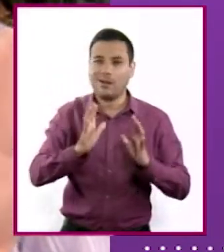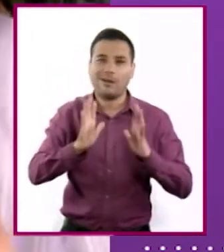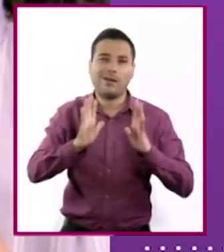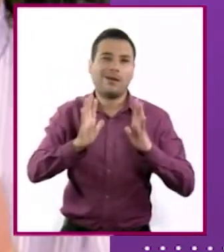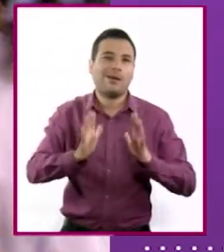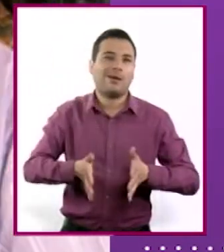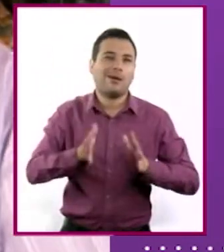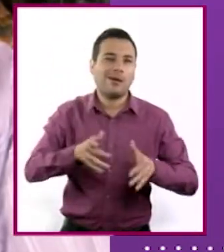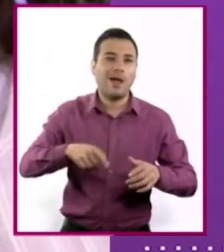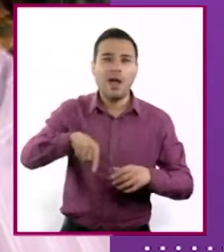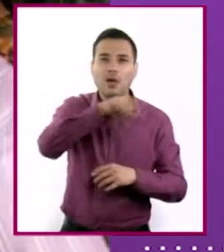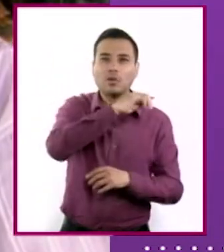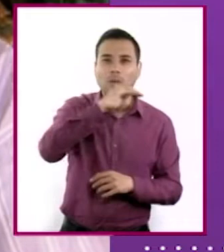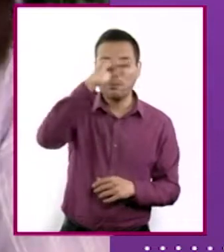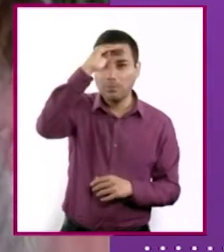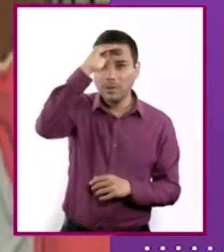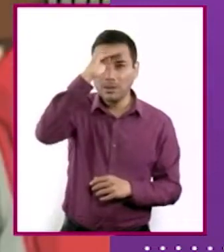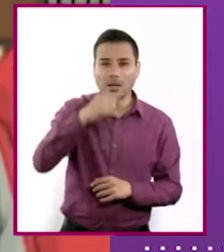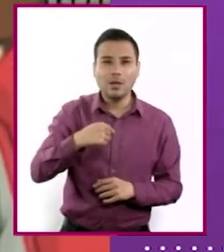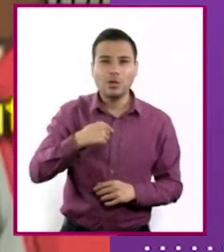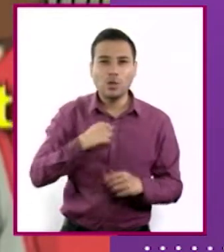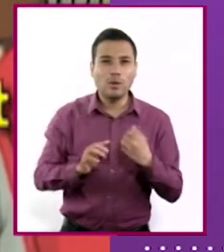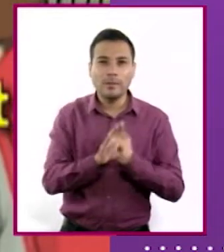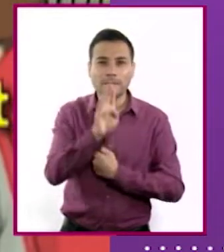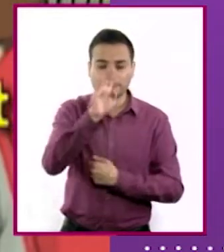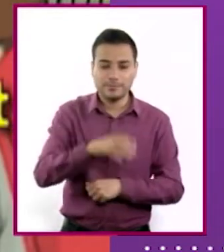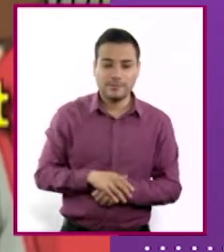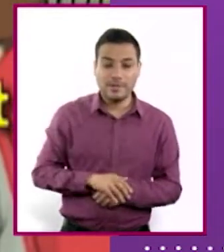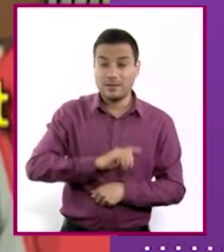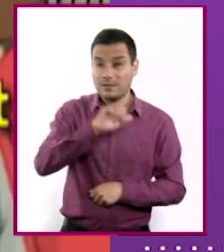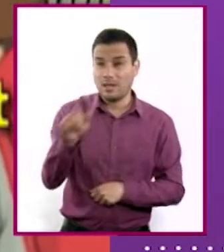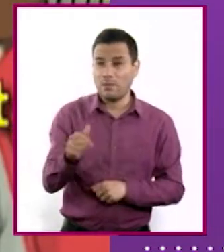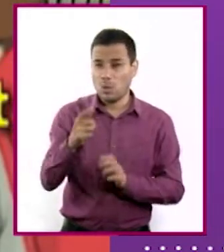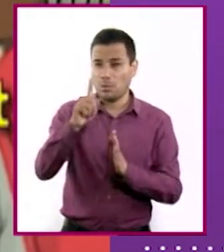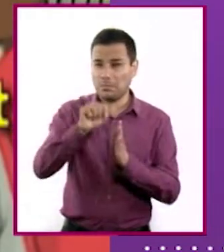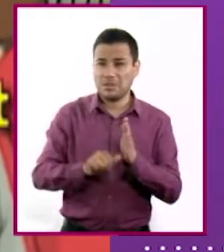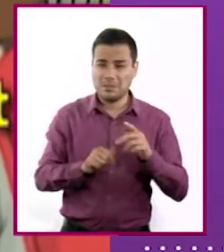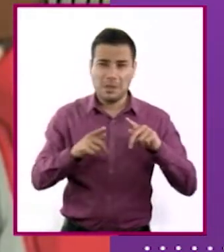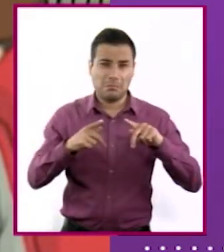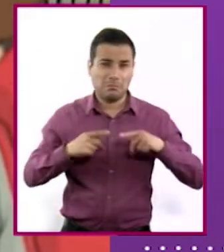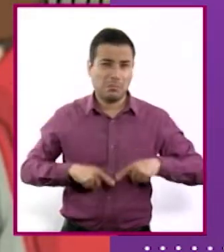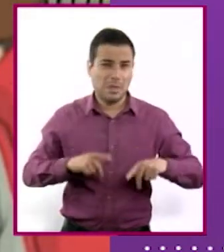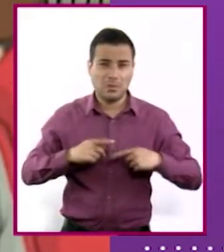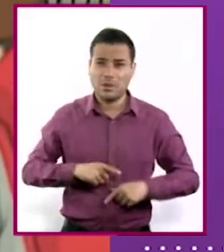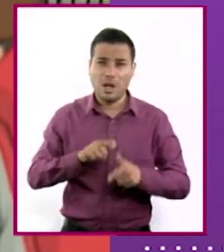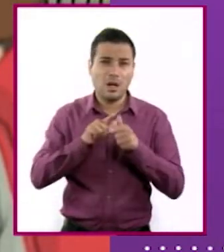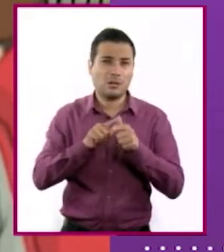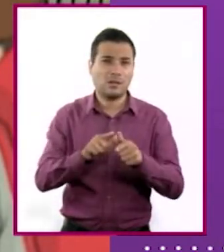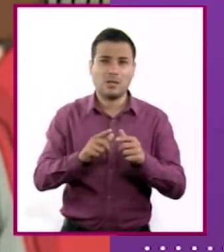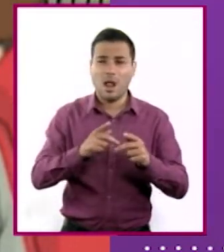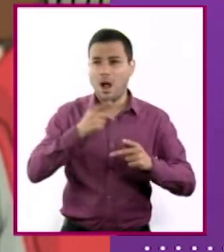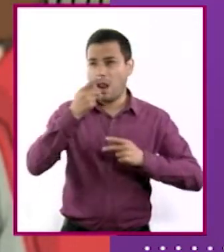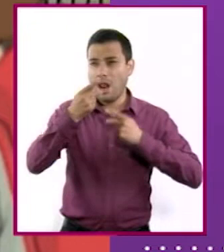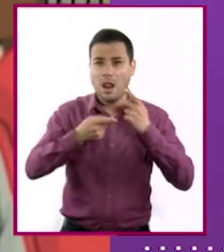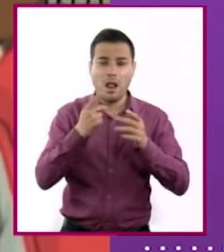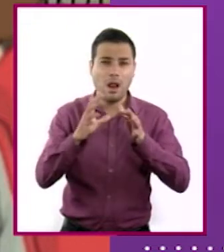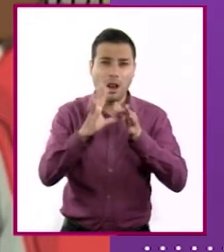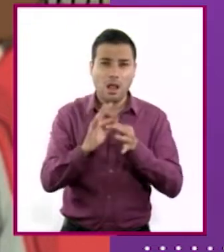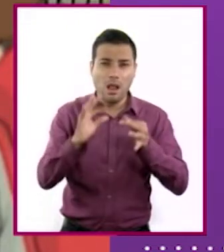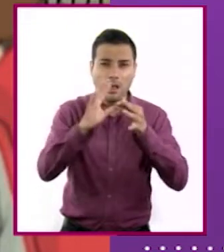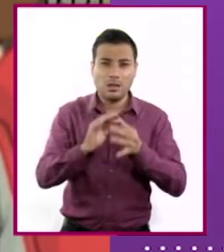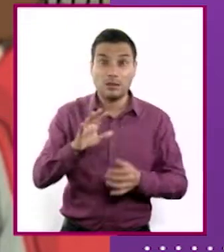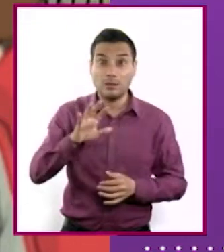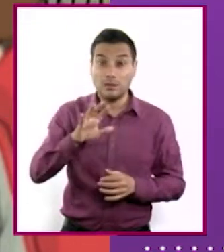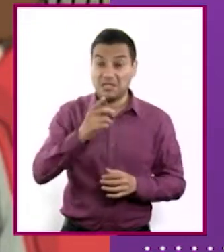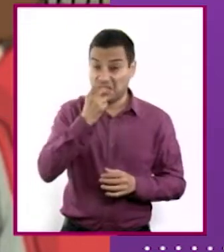was the ghost. But 1 month later, people still talked about the ghost. They called it the Lady in